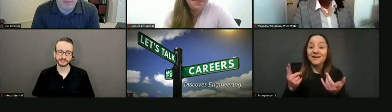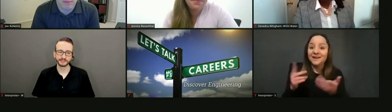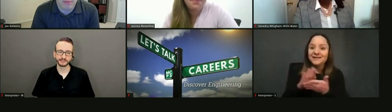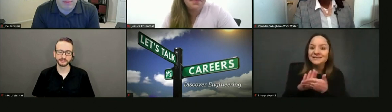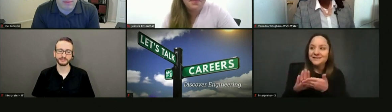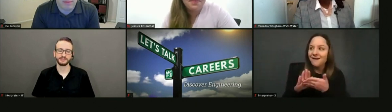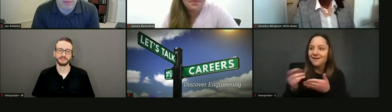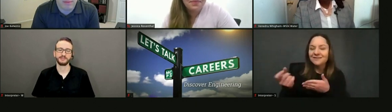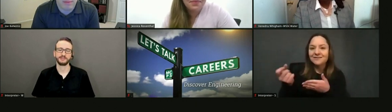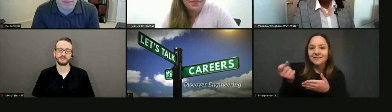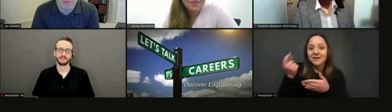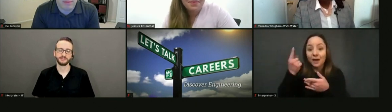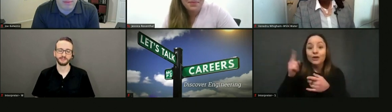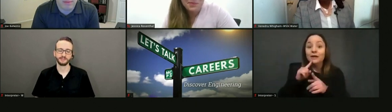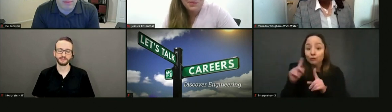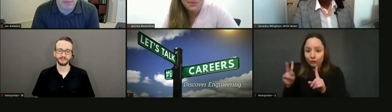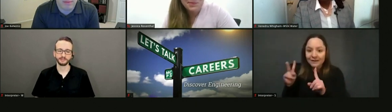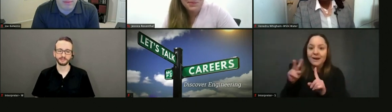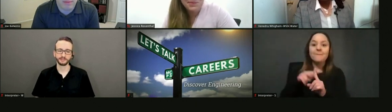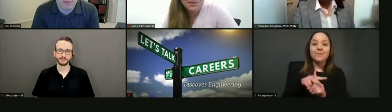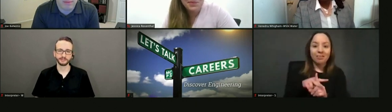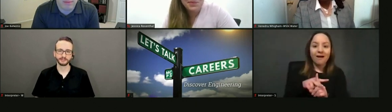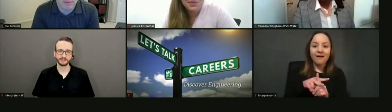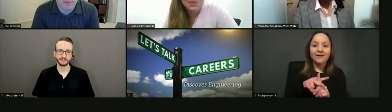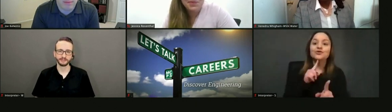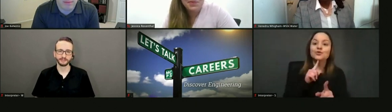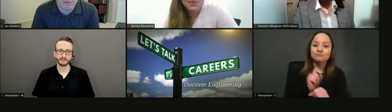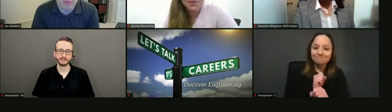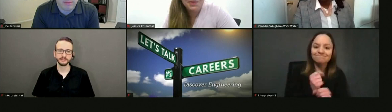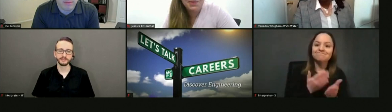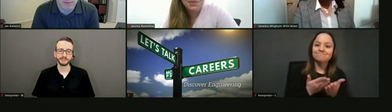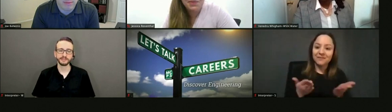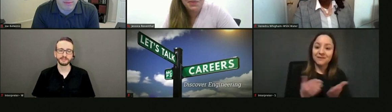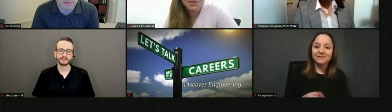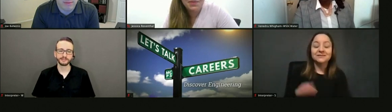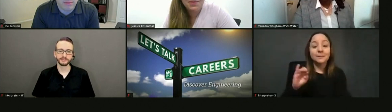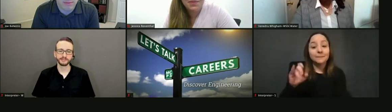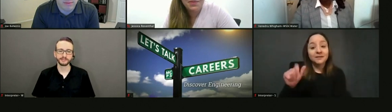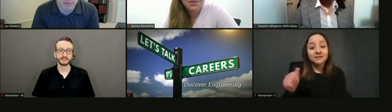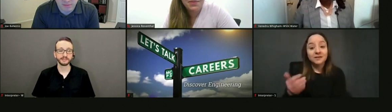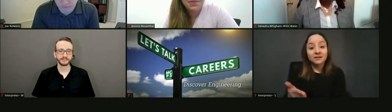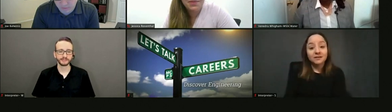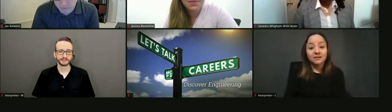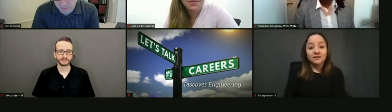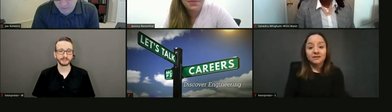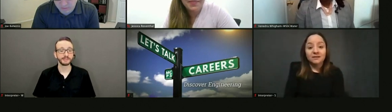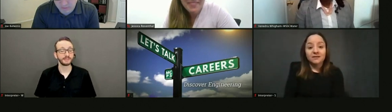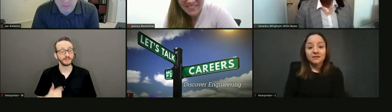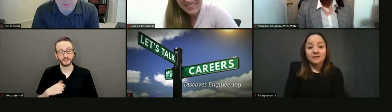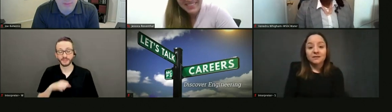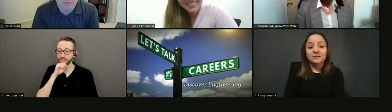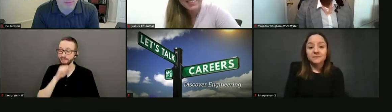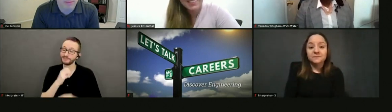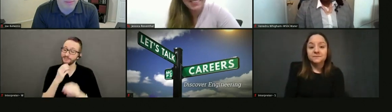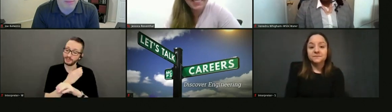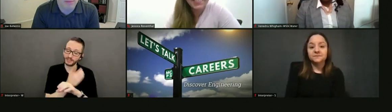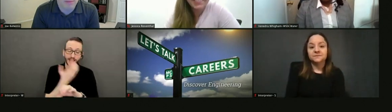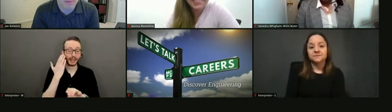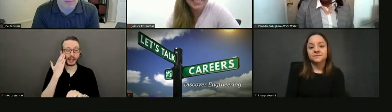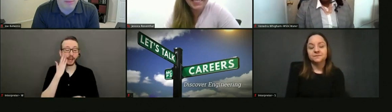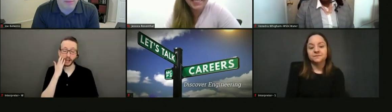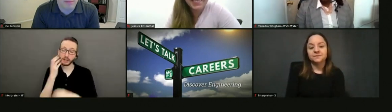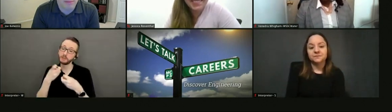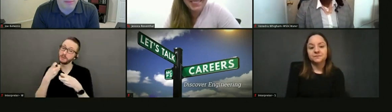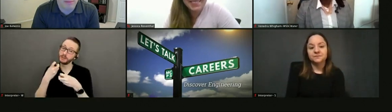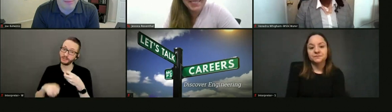real, concrete, important applications. Melissa? Yeah, I'm a huge fan of calculus. I know it can be tough. I got a